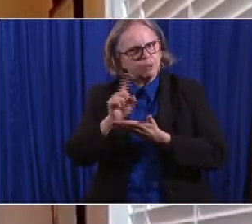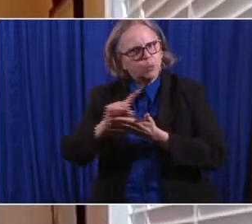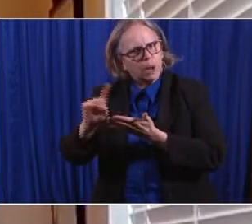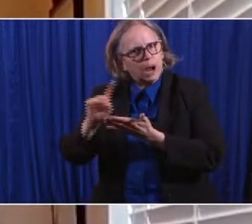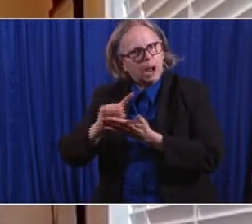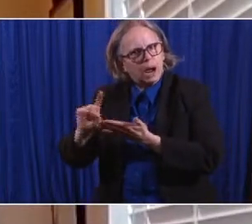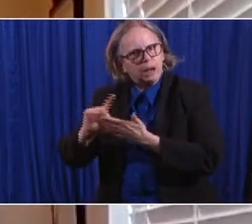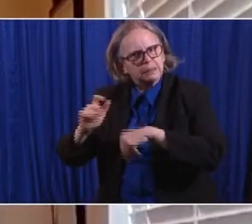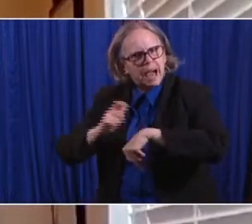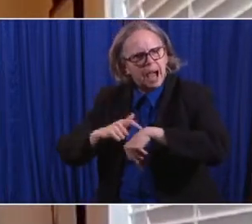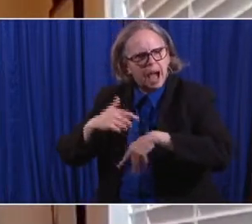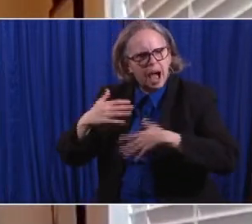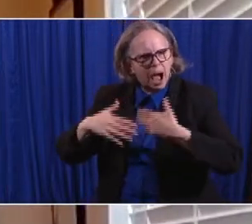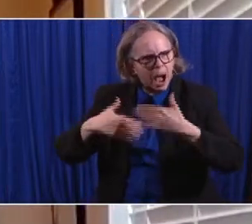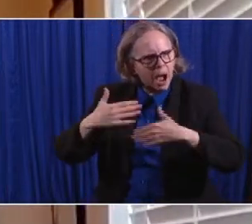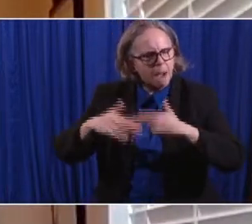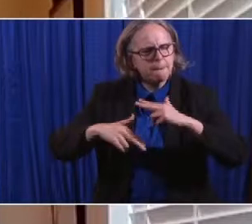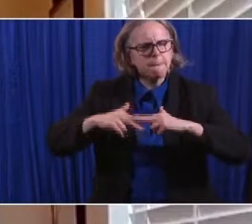your